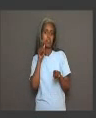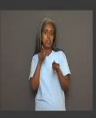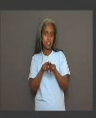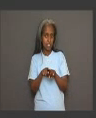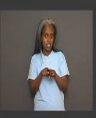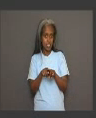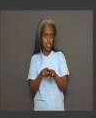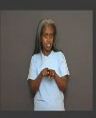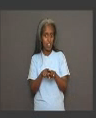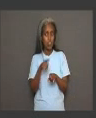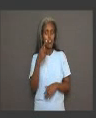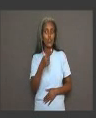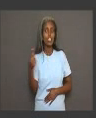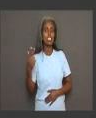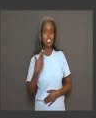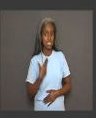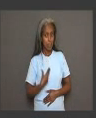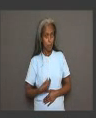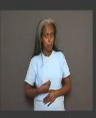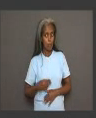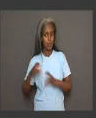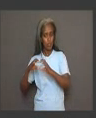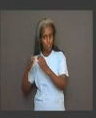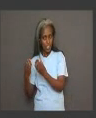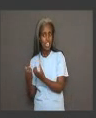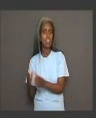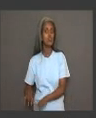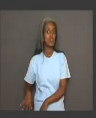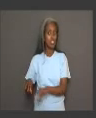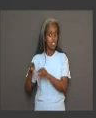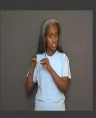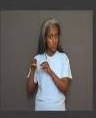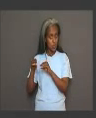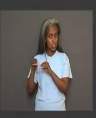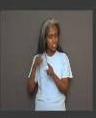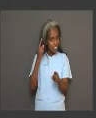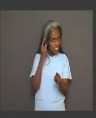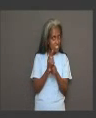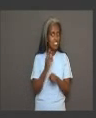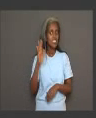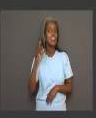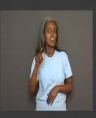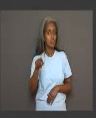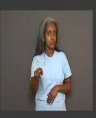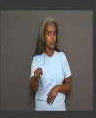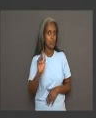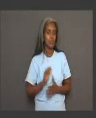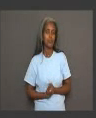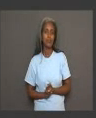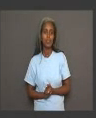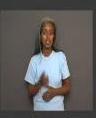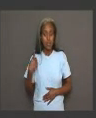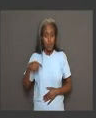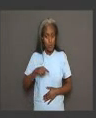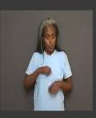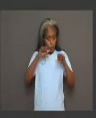sisters for each member of a class of students just like you. We